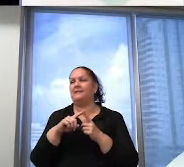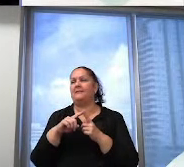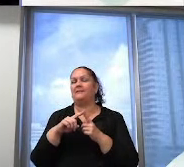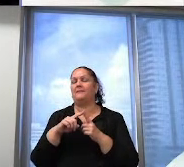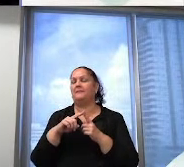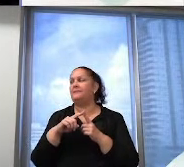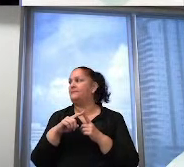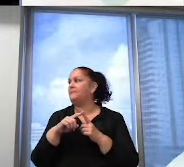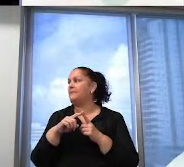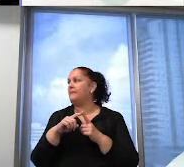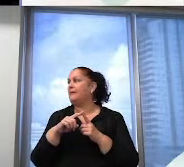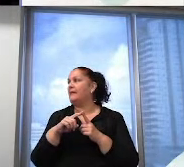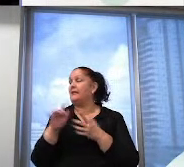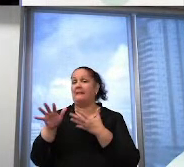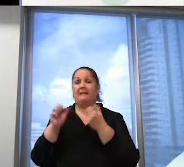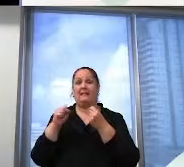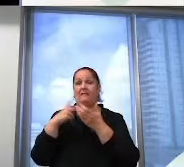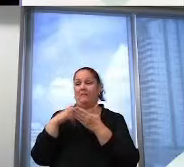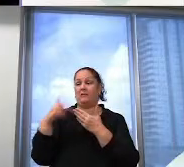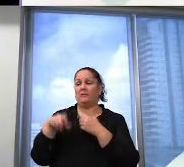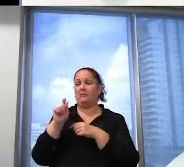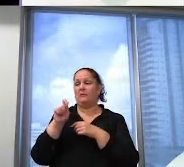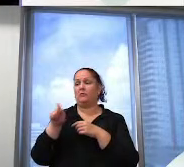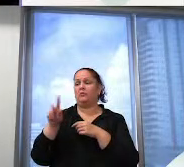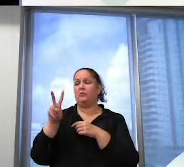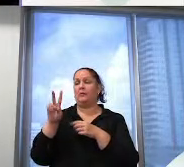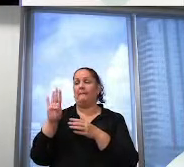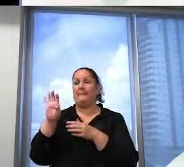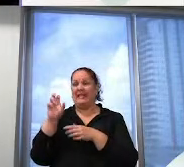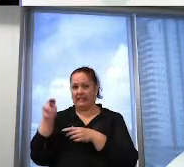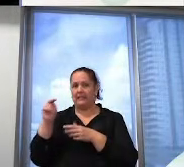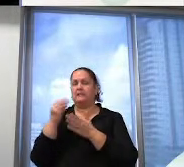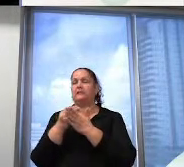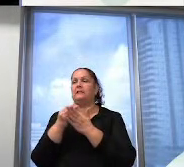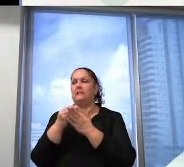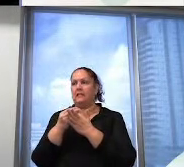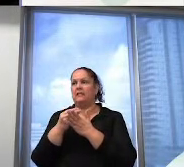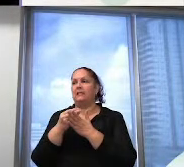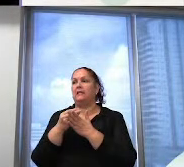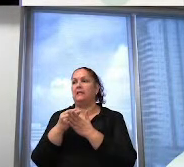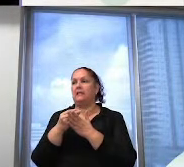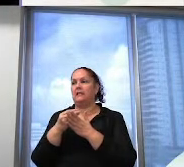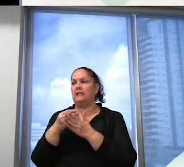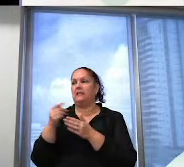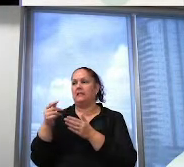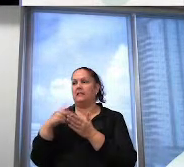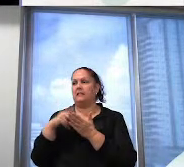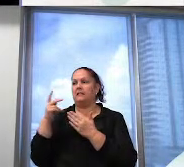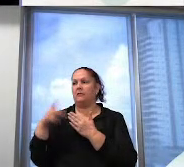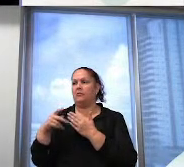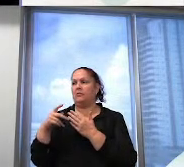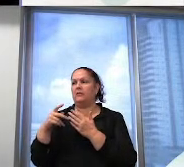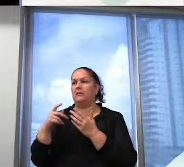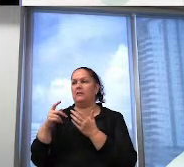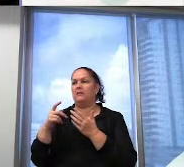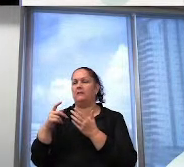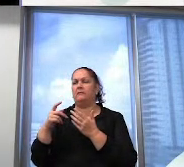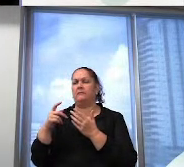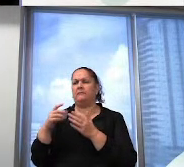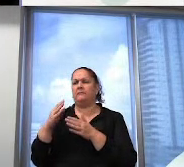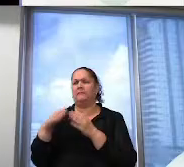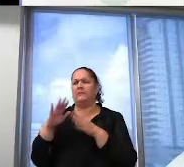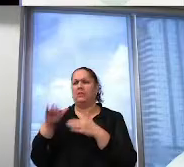of LUMA. The FAST programs with the $1.2 billion, the intent of the program is complete